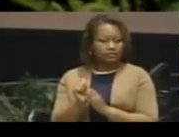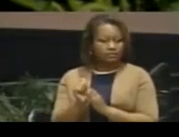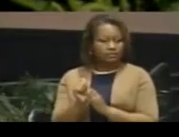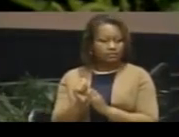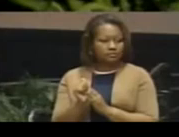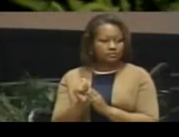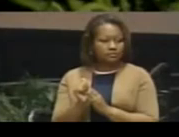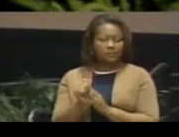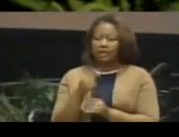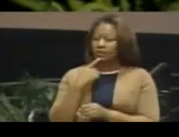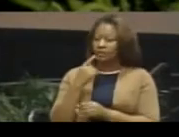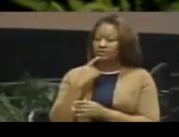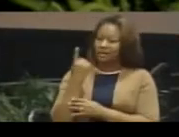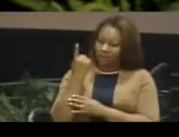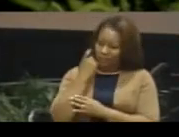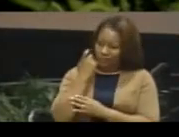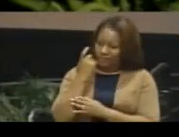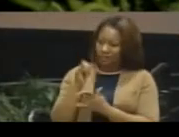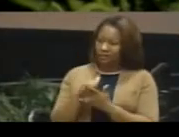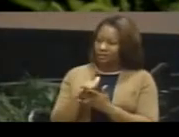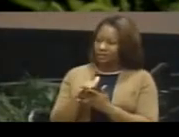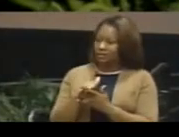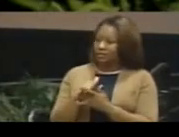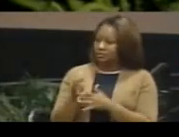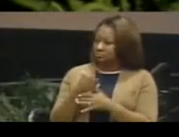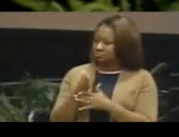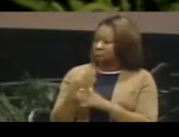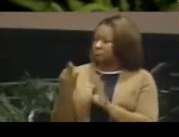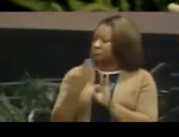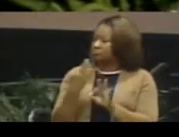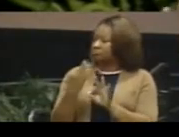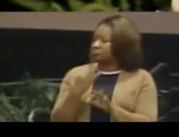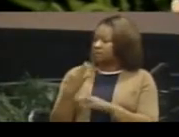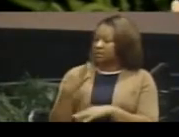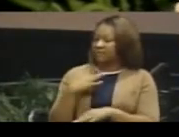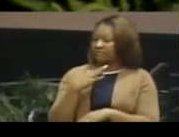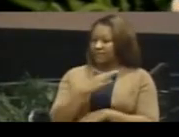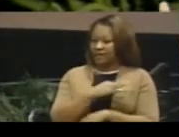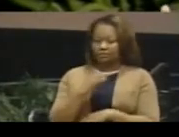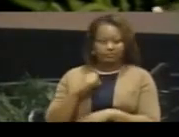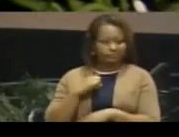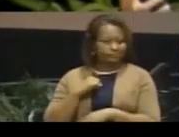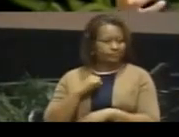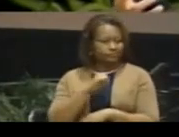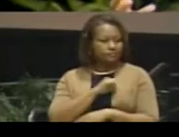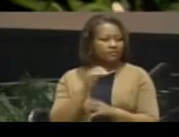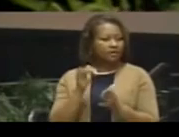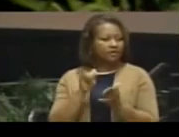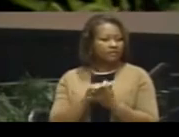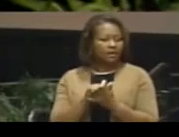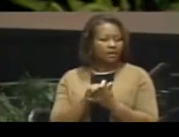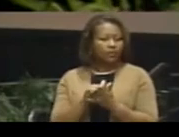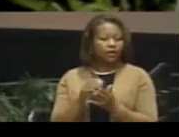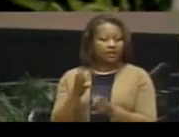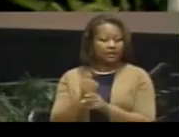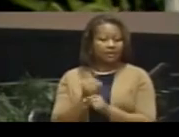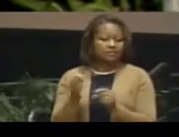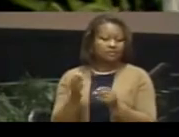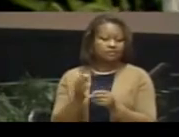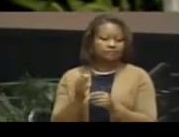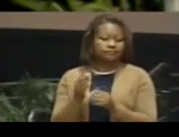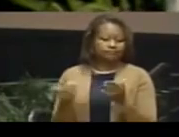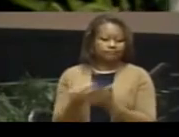I think, from the chair of the Faculty Senate, that the request was made to provide some updated technology to the